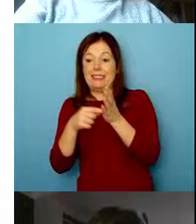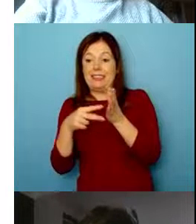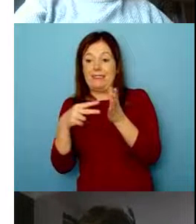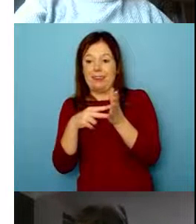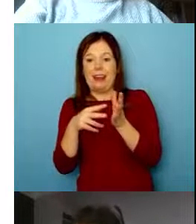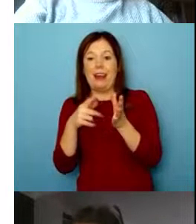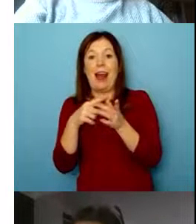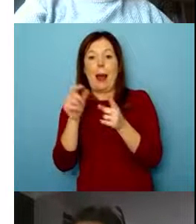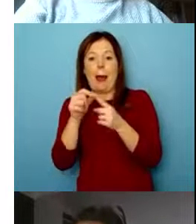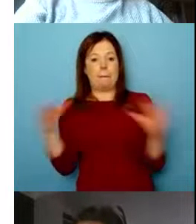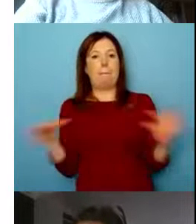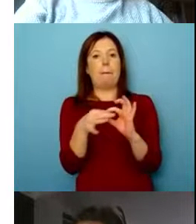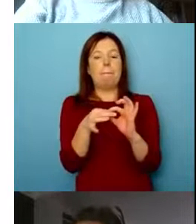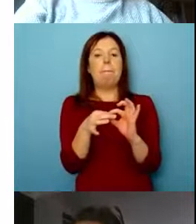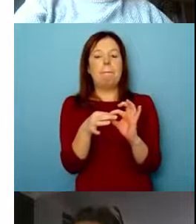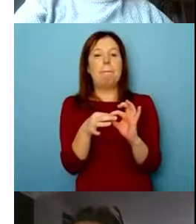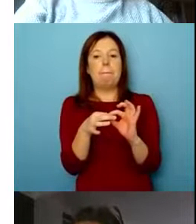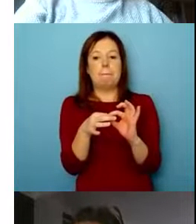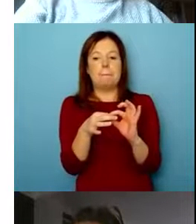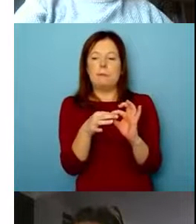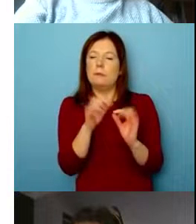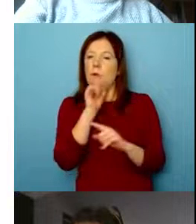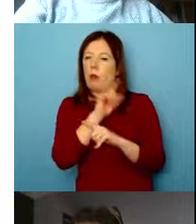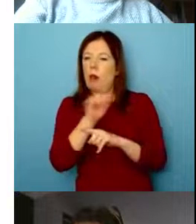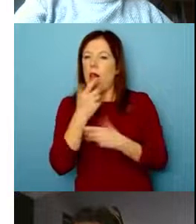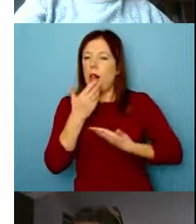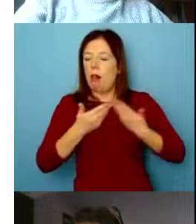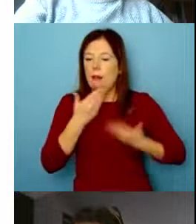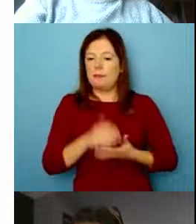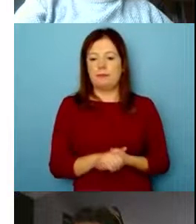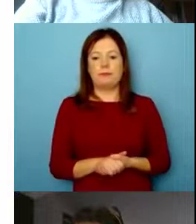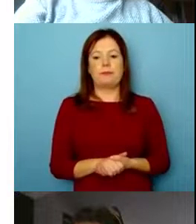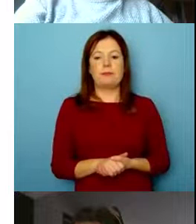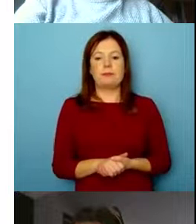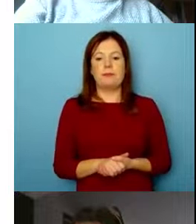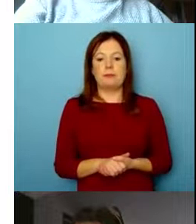HBBTV applications. And I'll talk a little bit about that next.